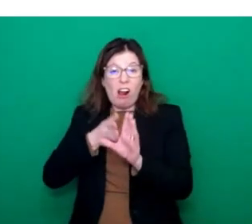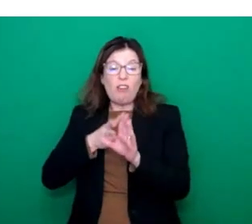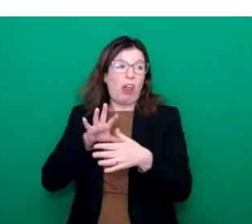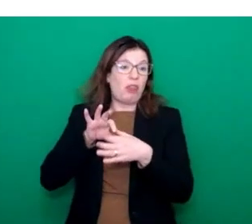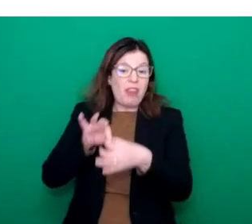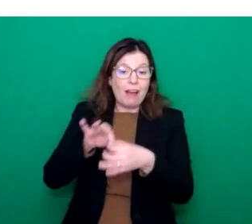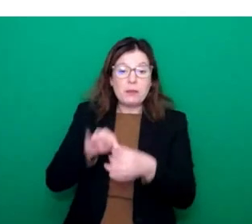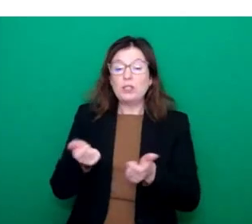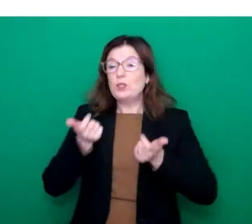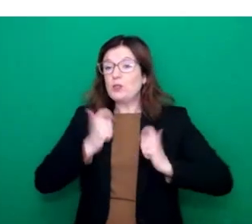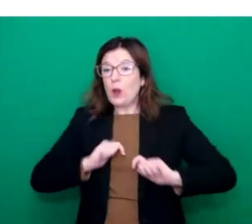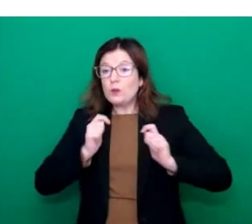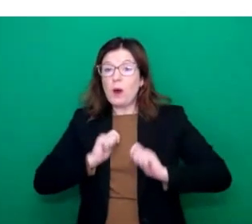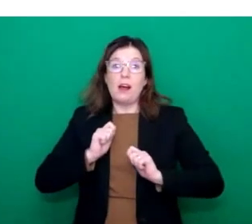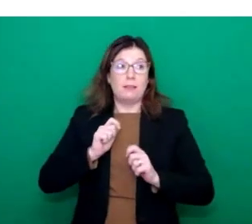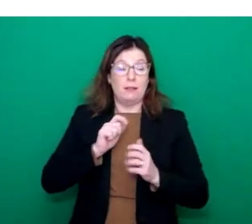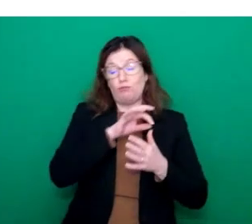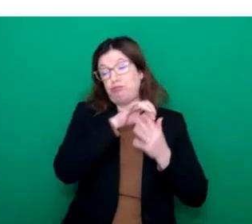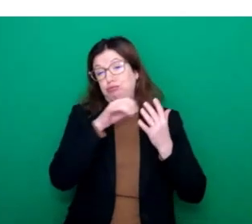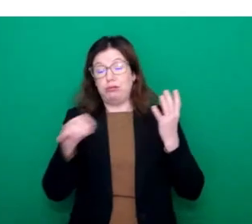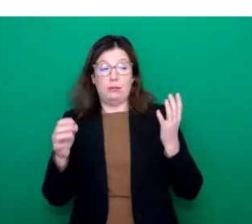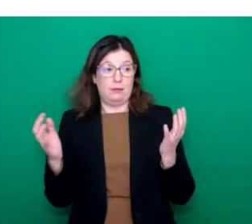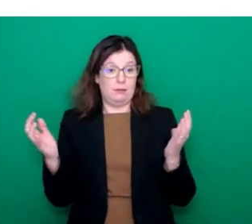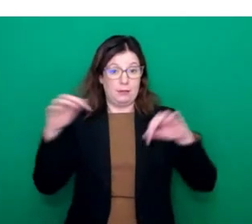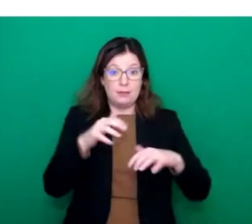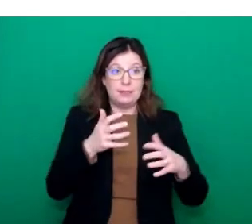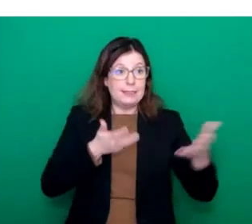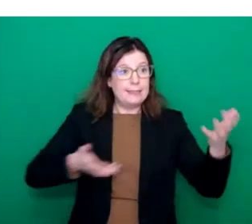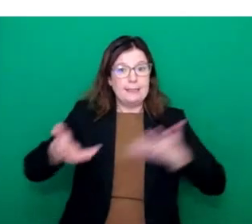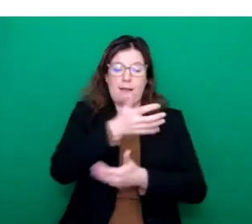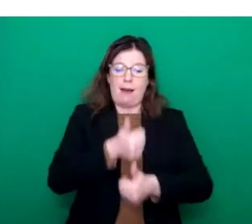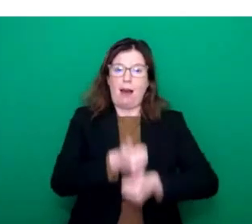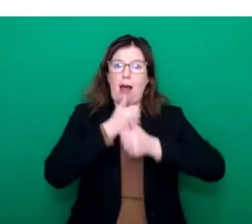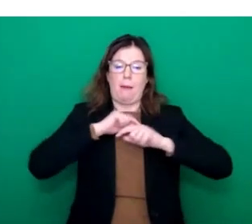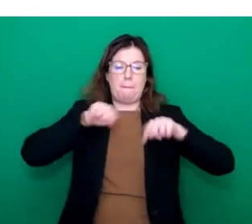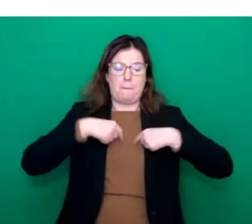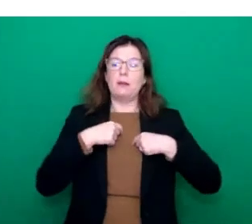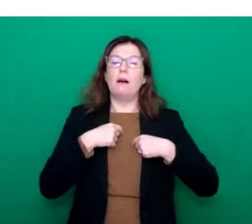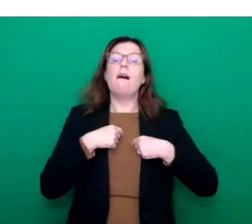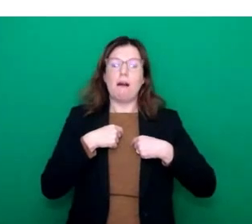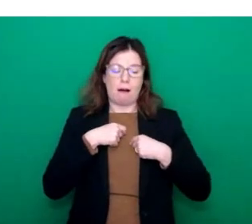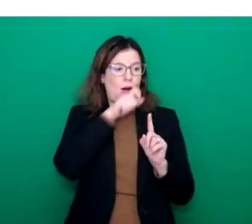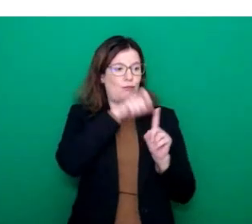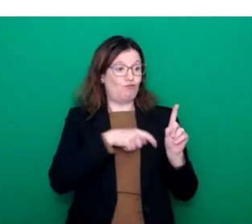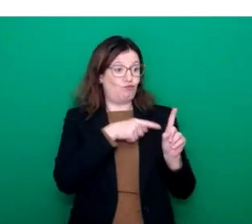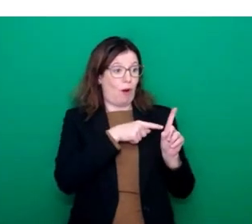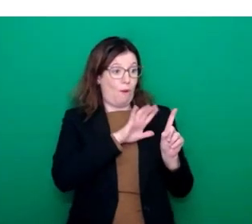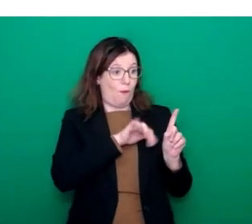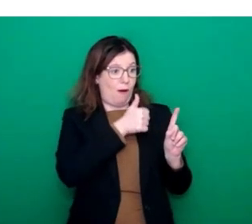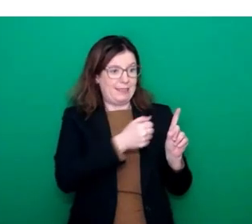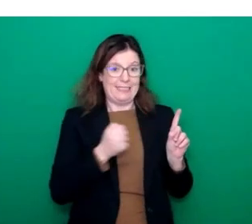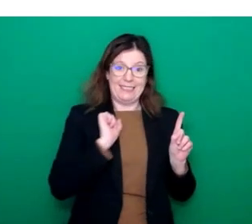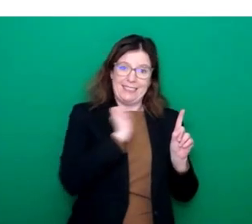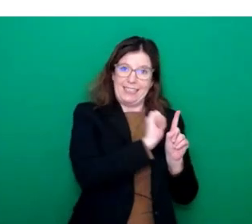psychological practice, so on and so forth, to get a holistic idea of what competencies they